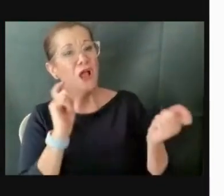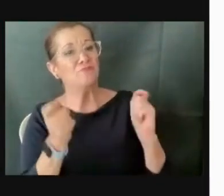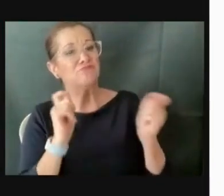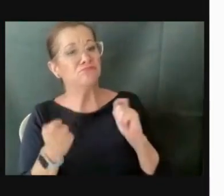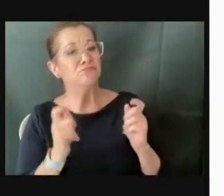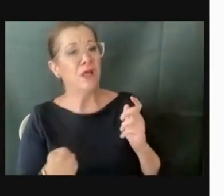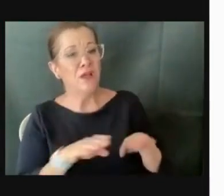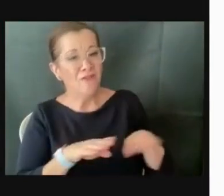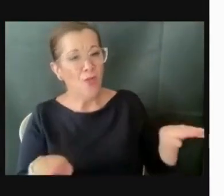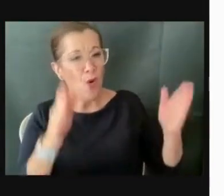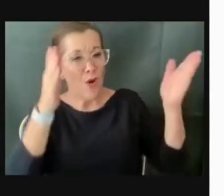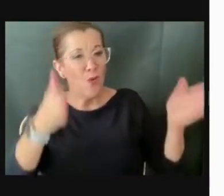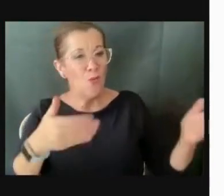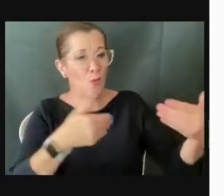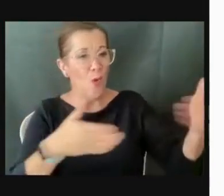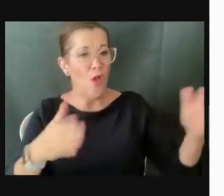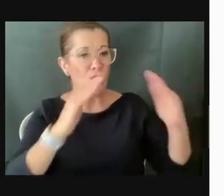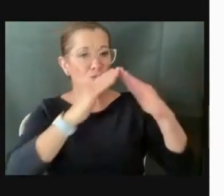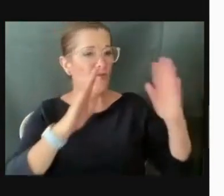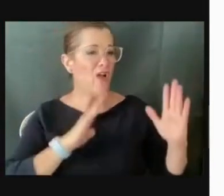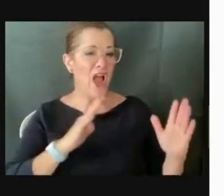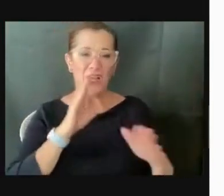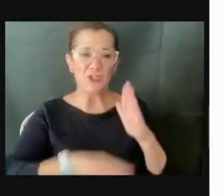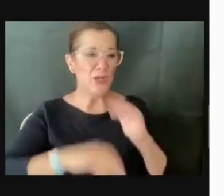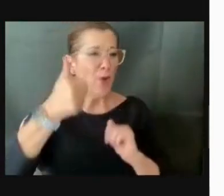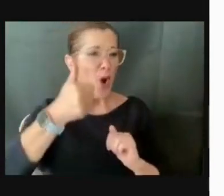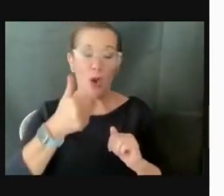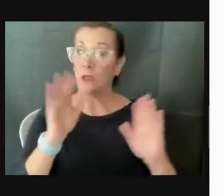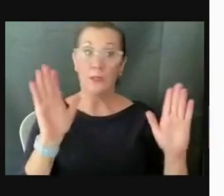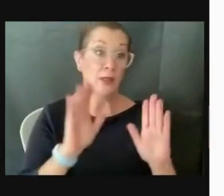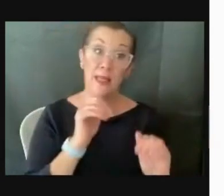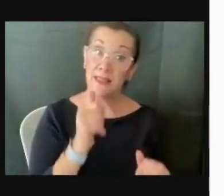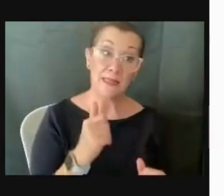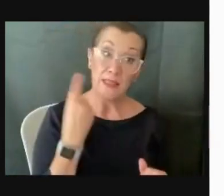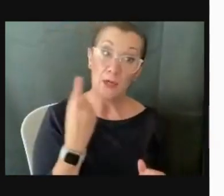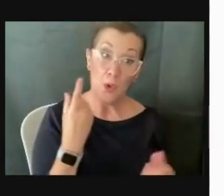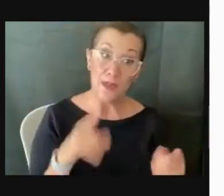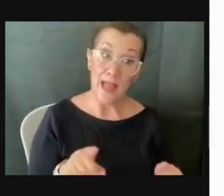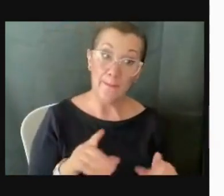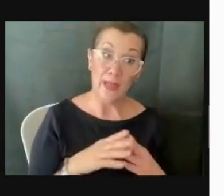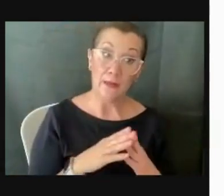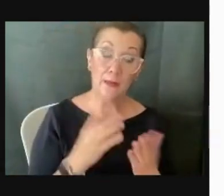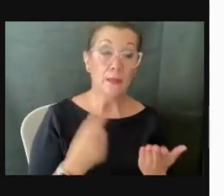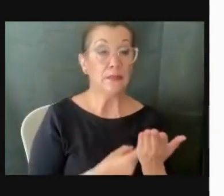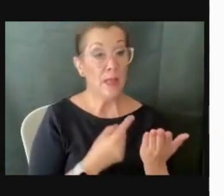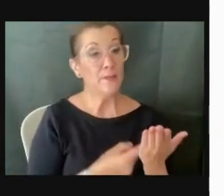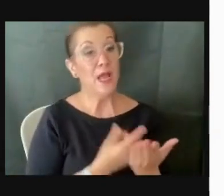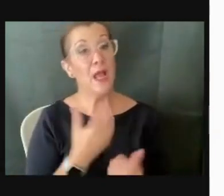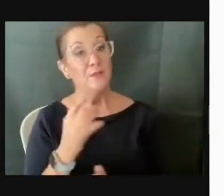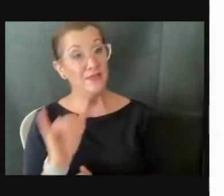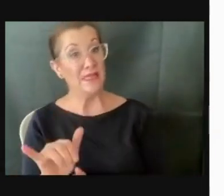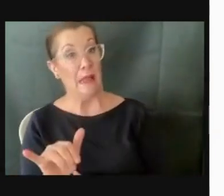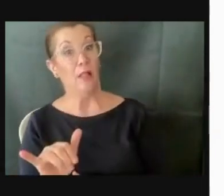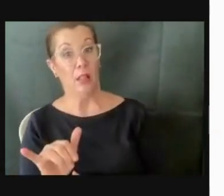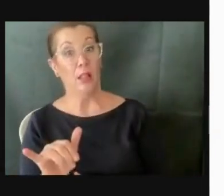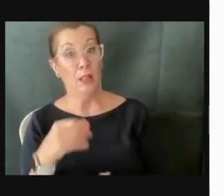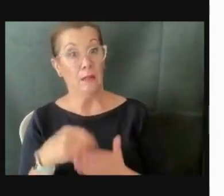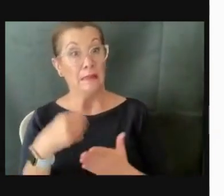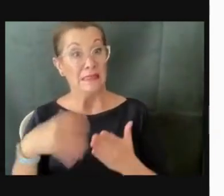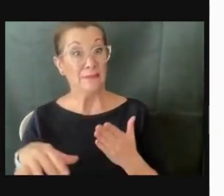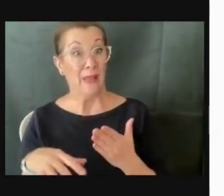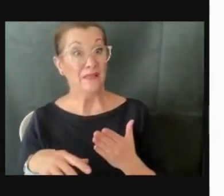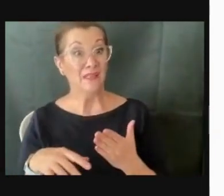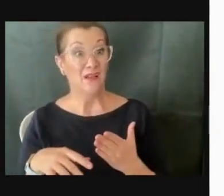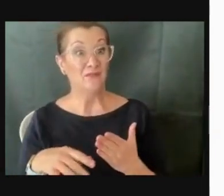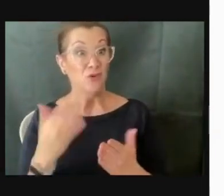I've already got walls, I already got a roof, it should be really cheap. And that's not always the case. Sometimes it can still be a relatively